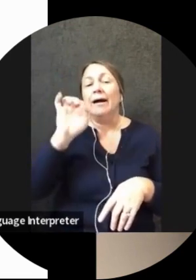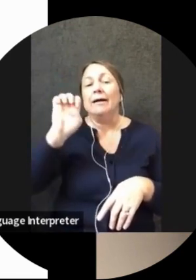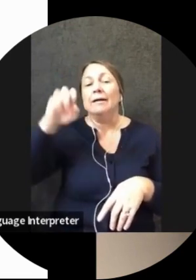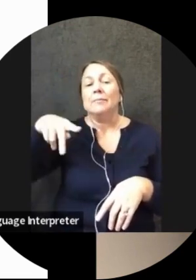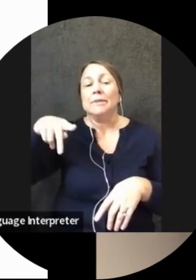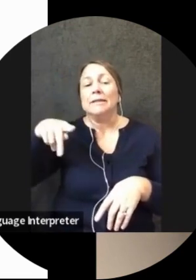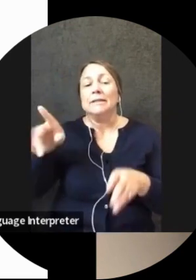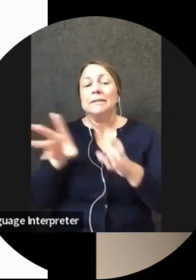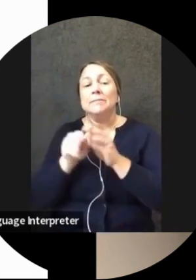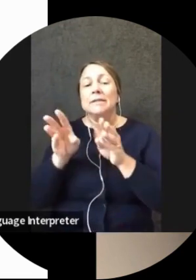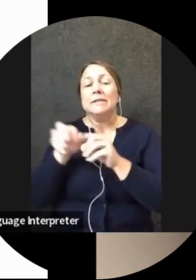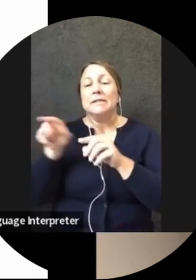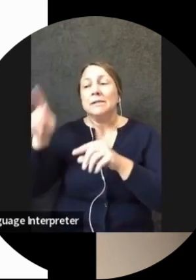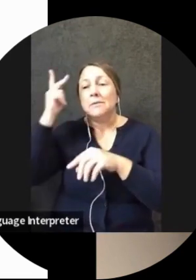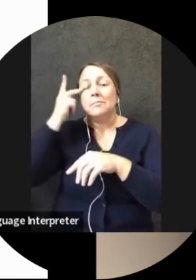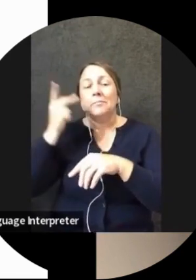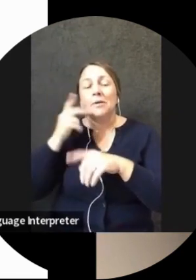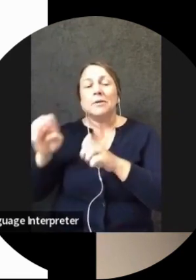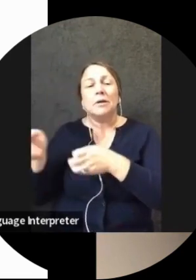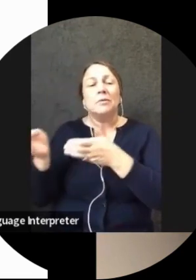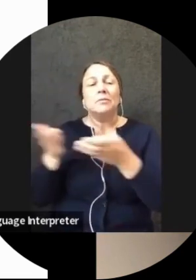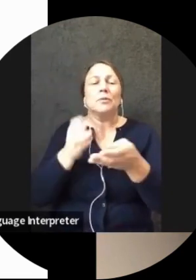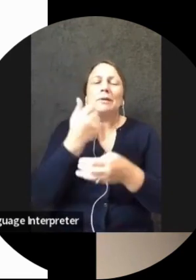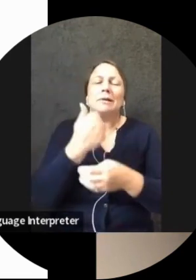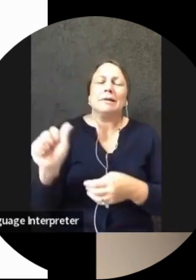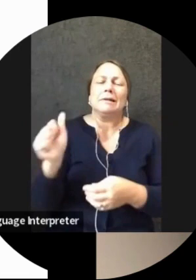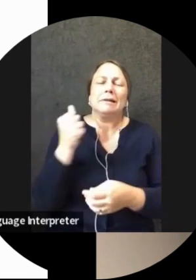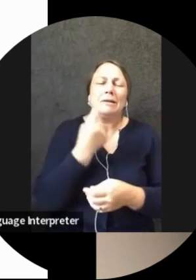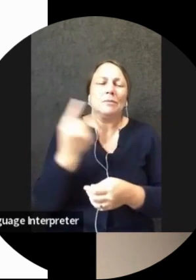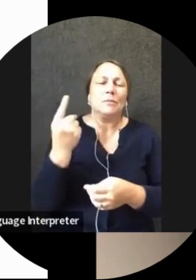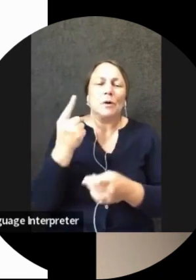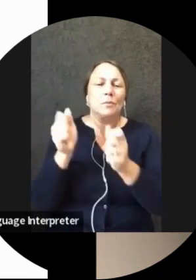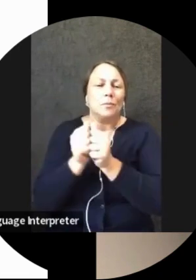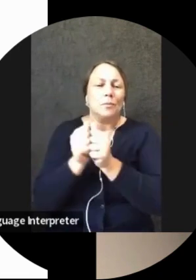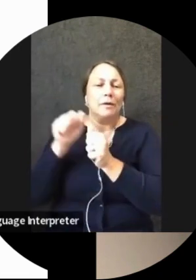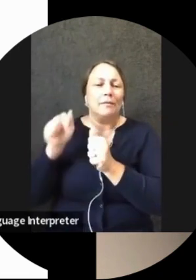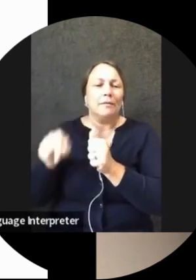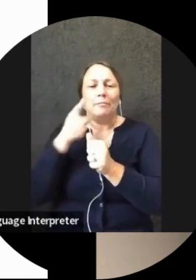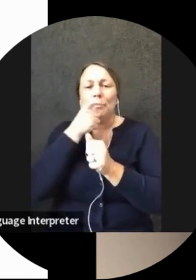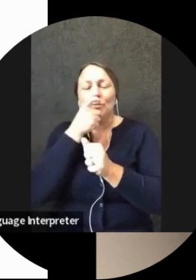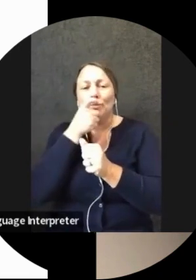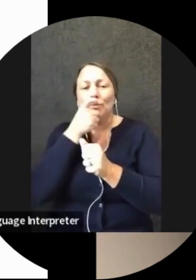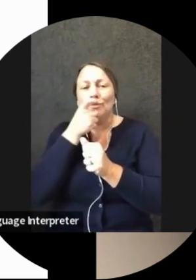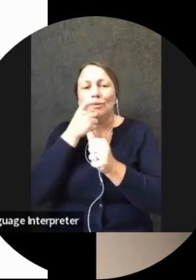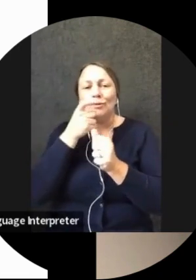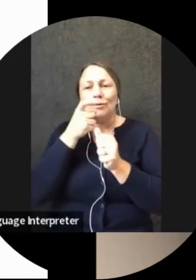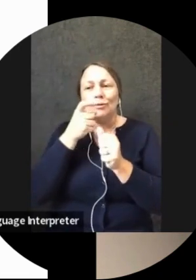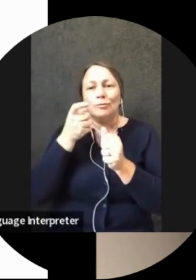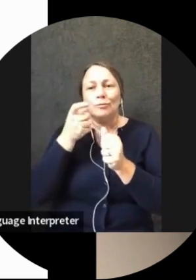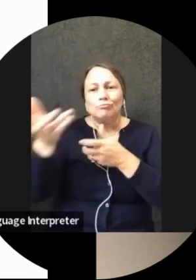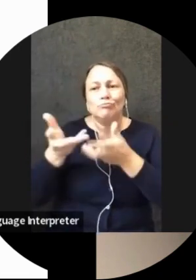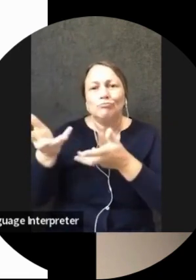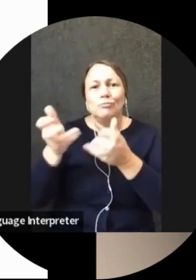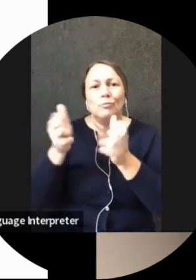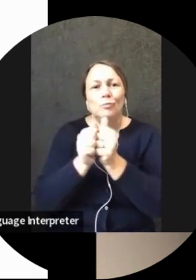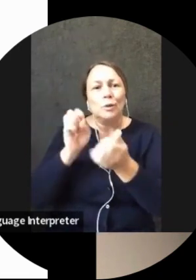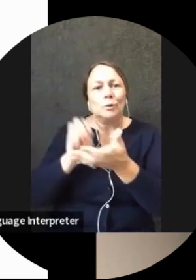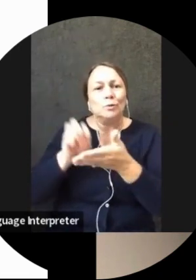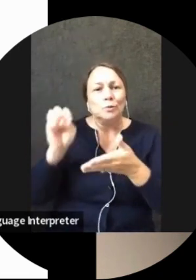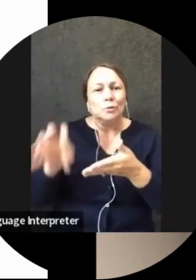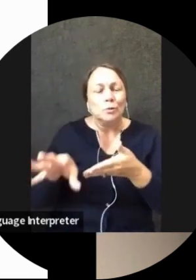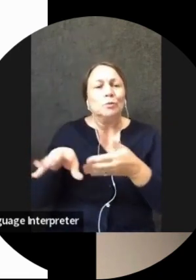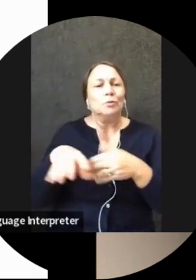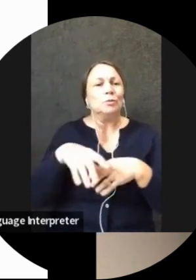bring anyone they wish. So if it's someone who's working with the student outside of the school,